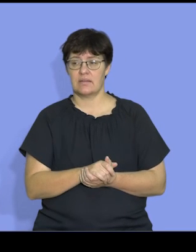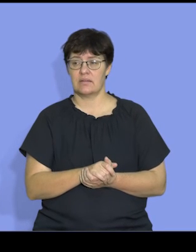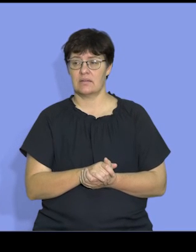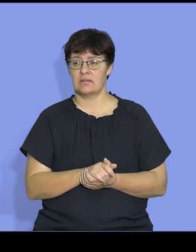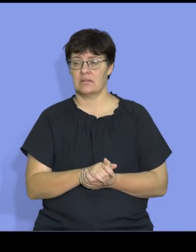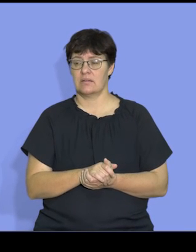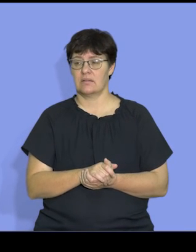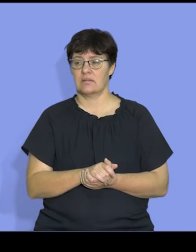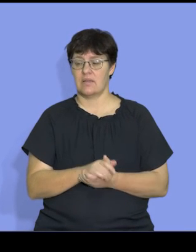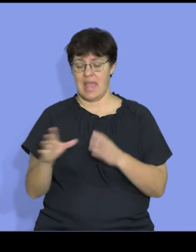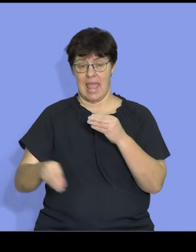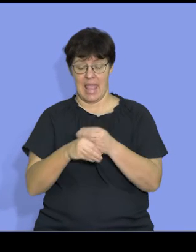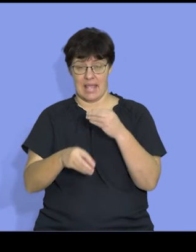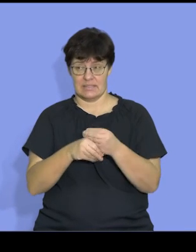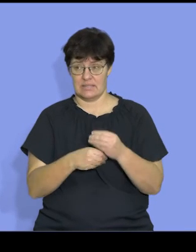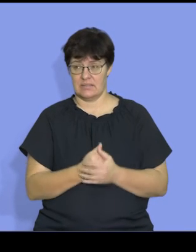added,